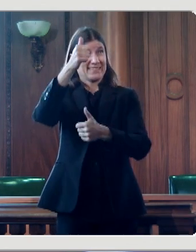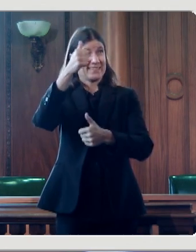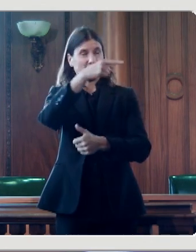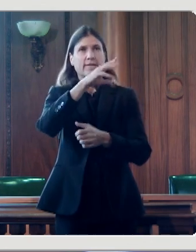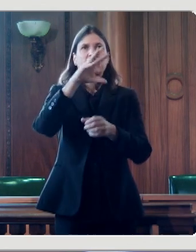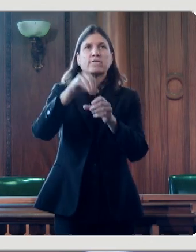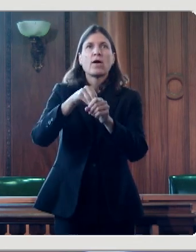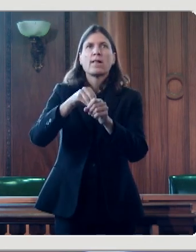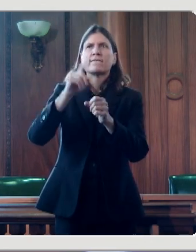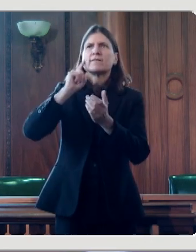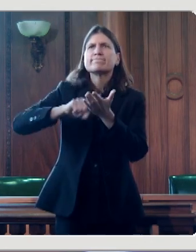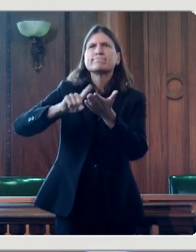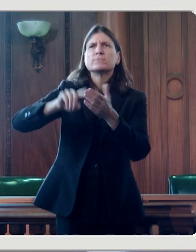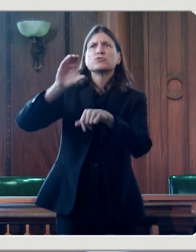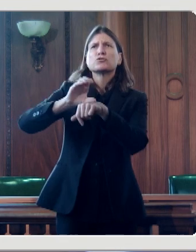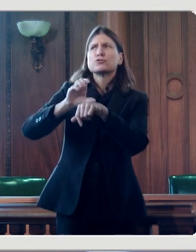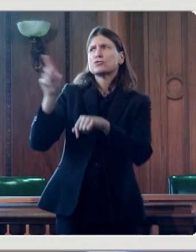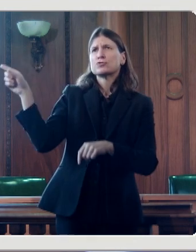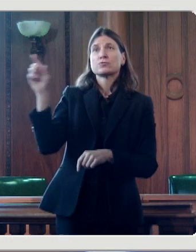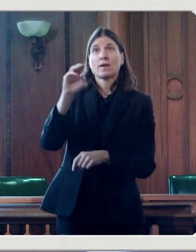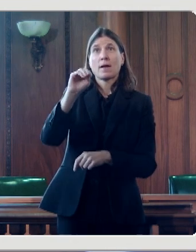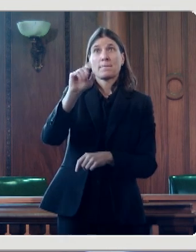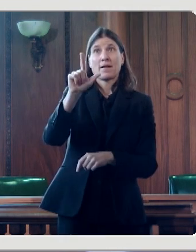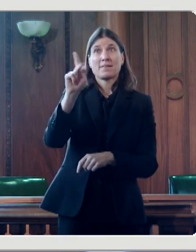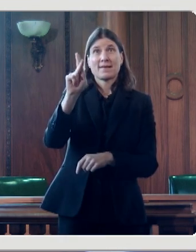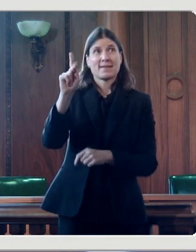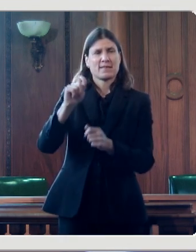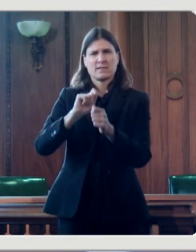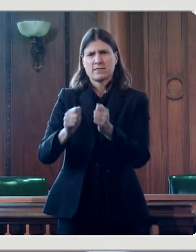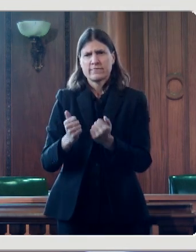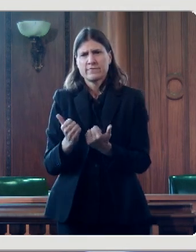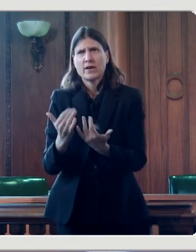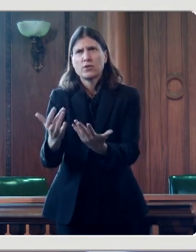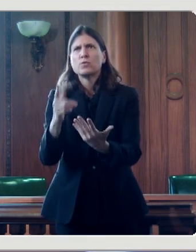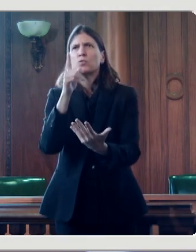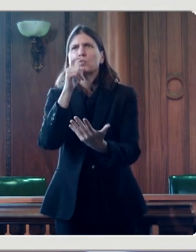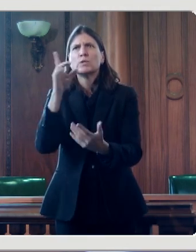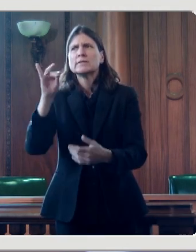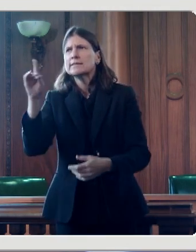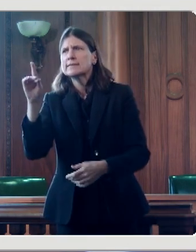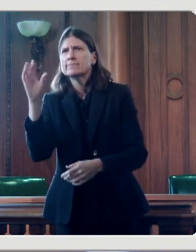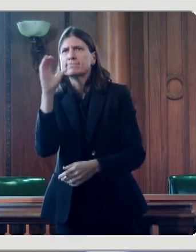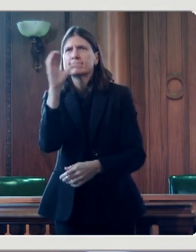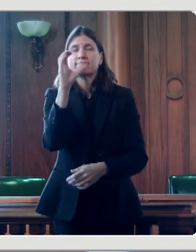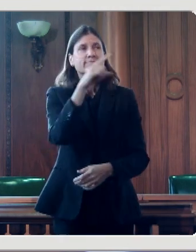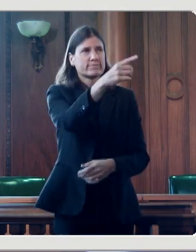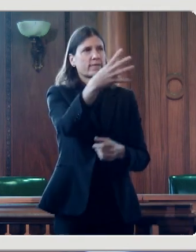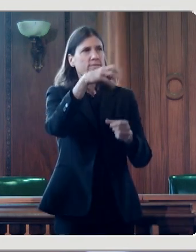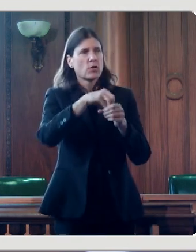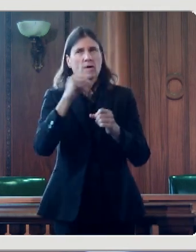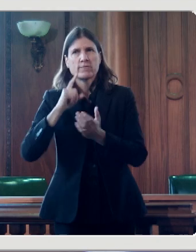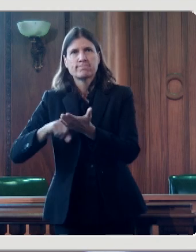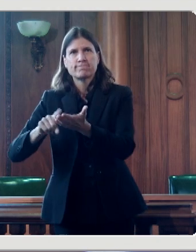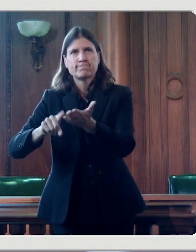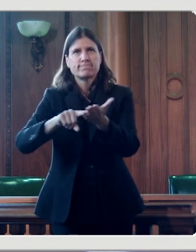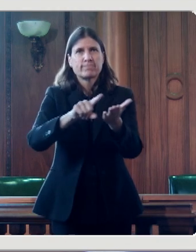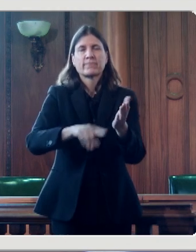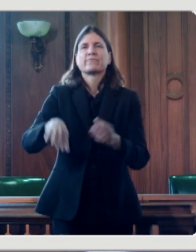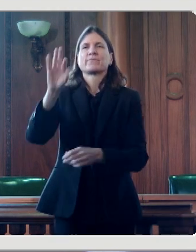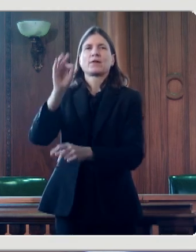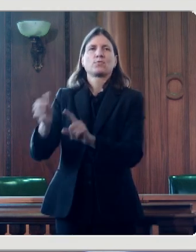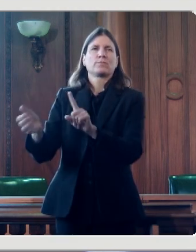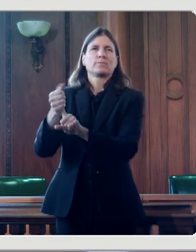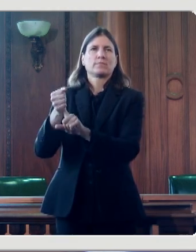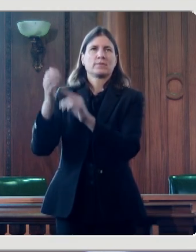is back at Brigham and Women's with the hand burns, and I spoke to him last week and hopeful that he can make a